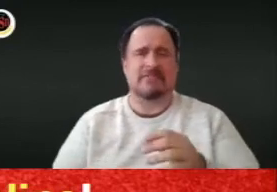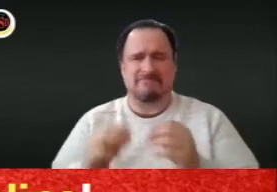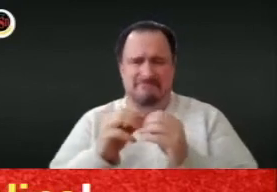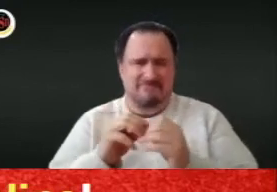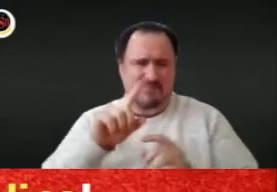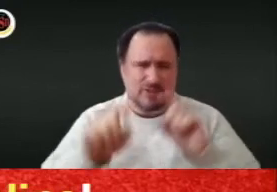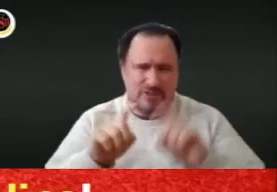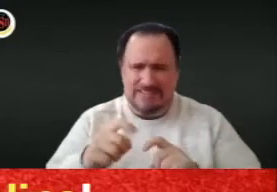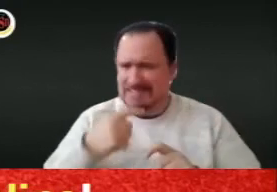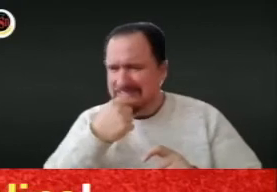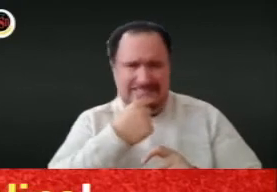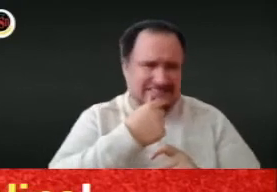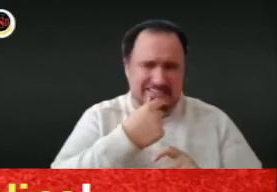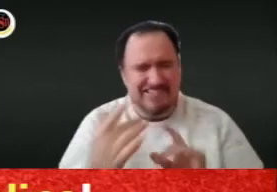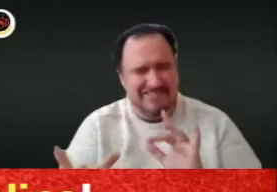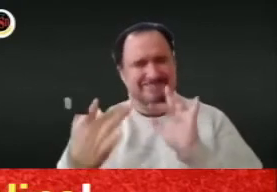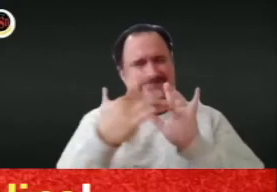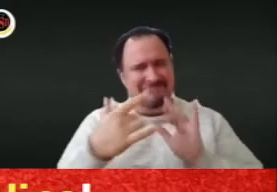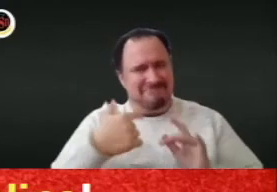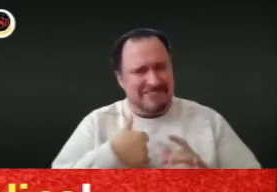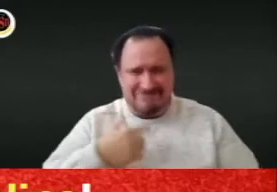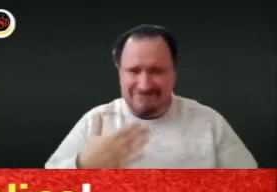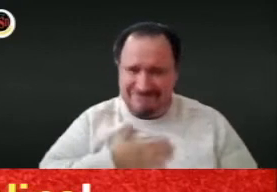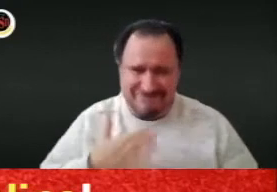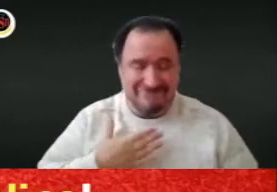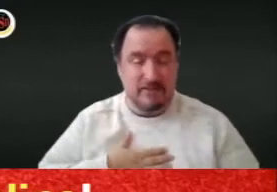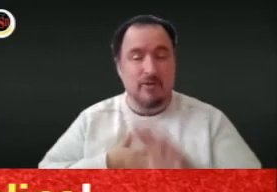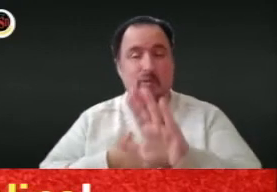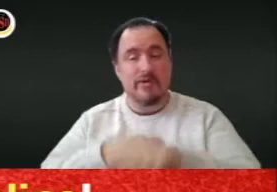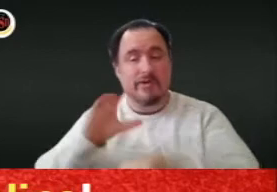that before graduation. If you have any questions,